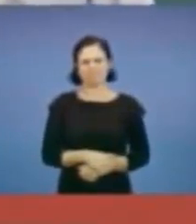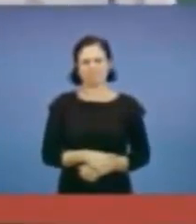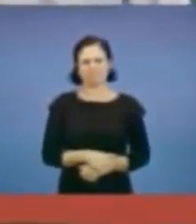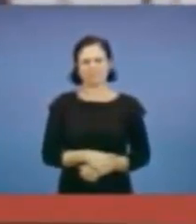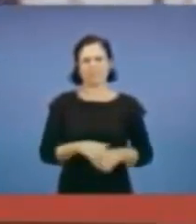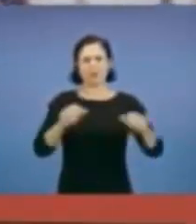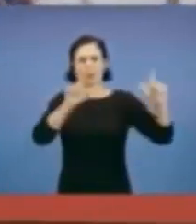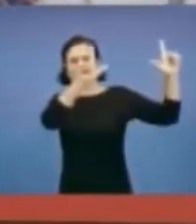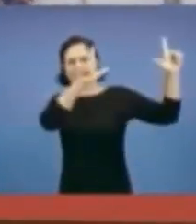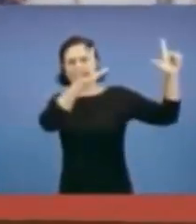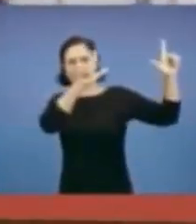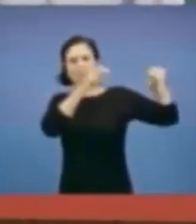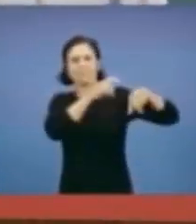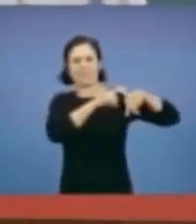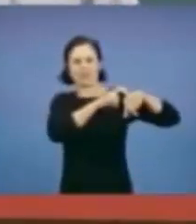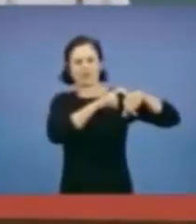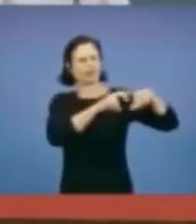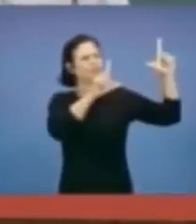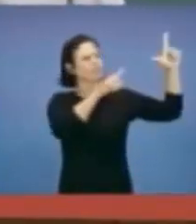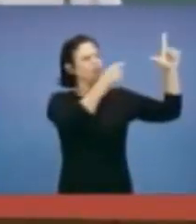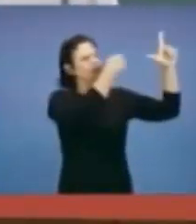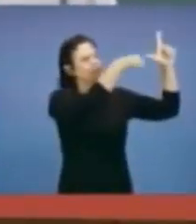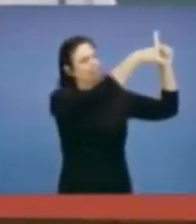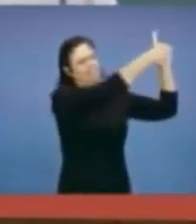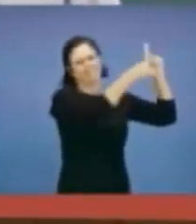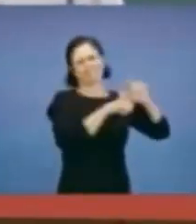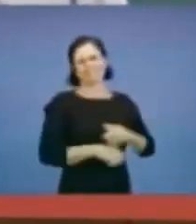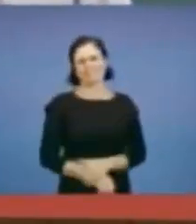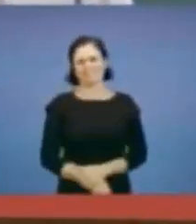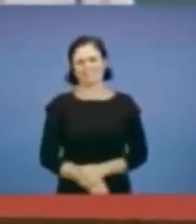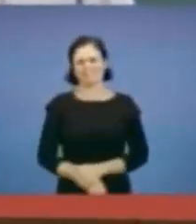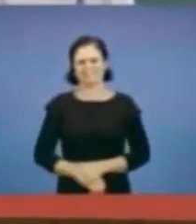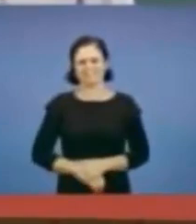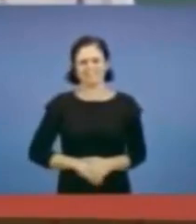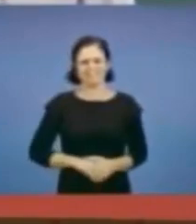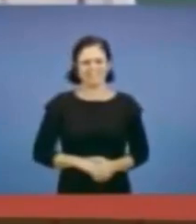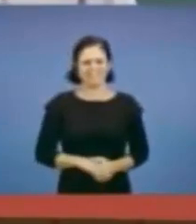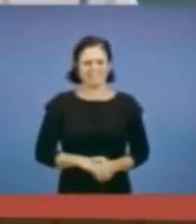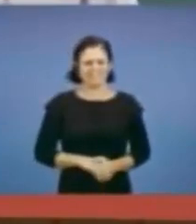Or a blackboard we have, which is actually green.